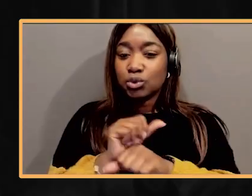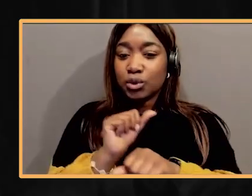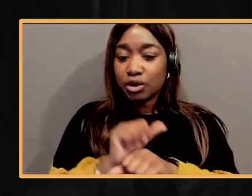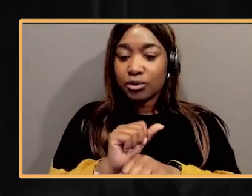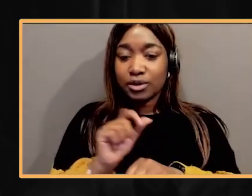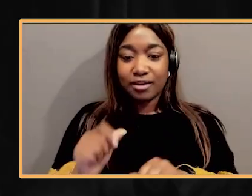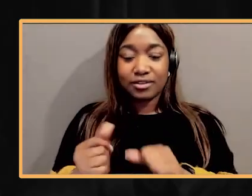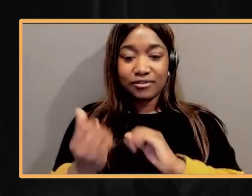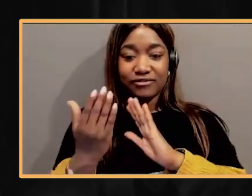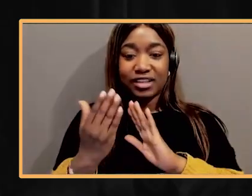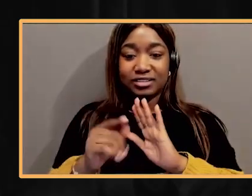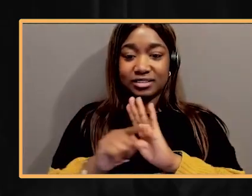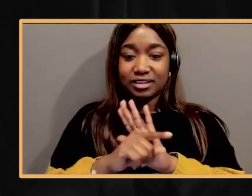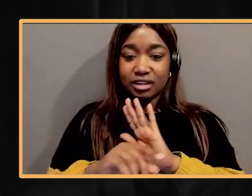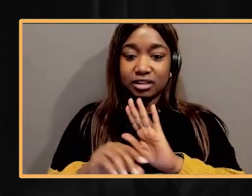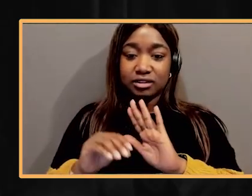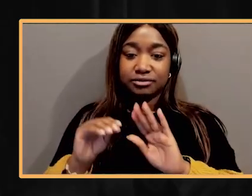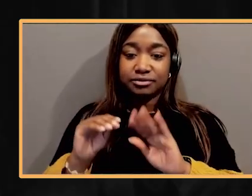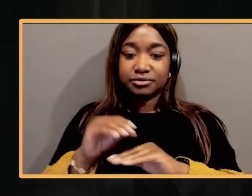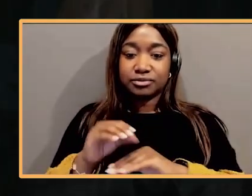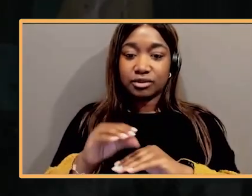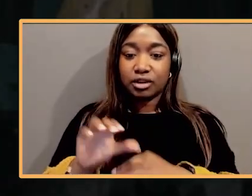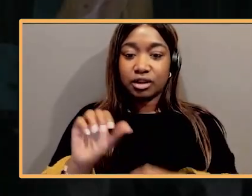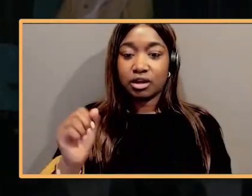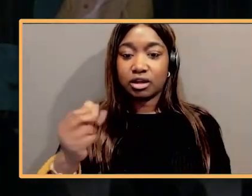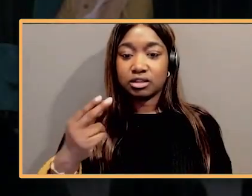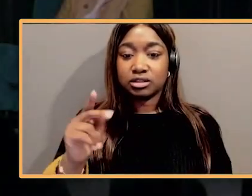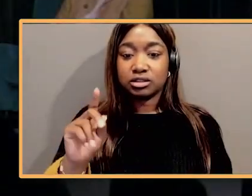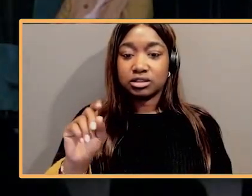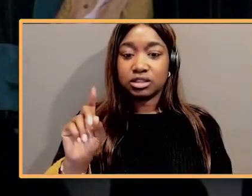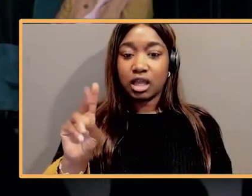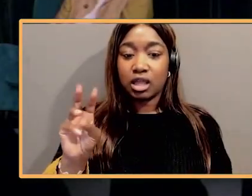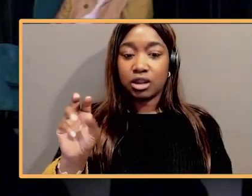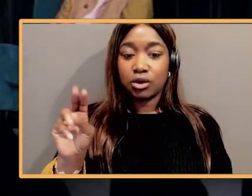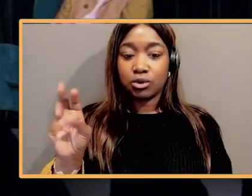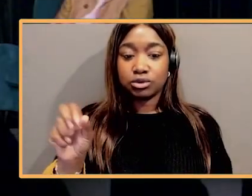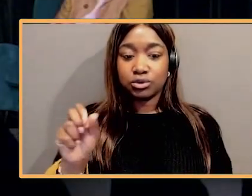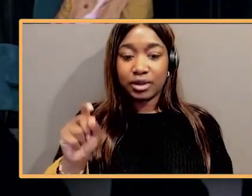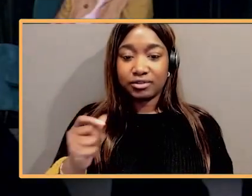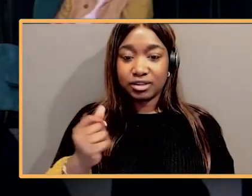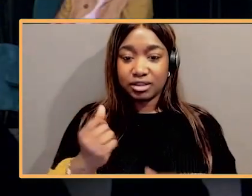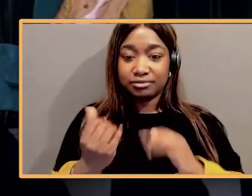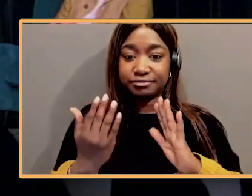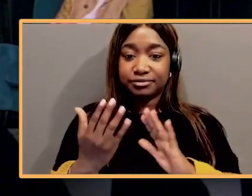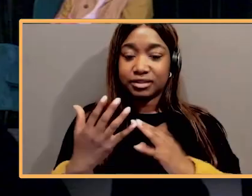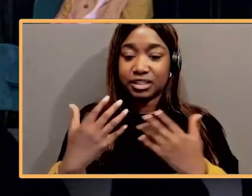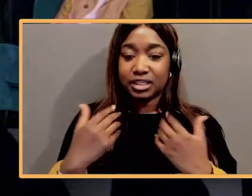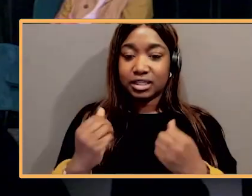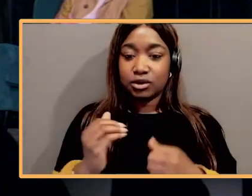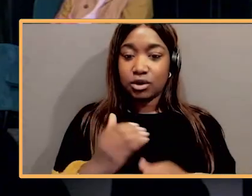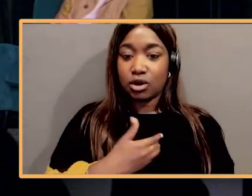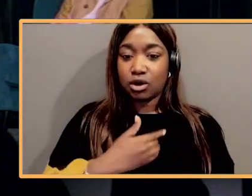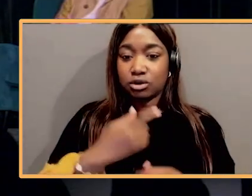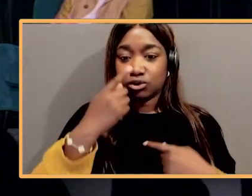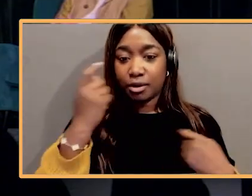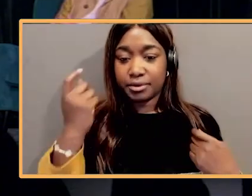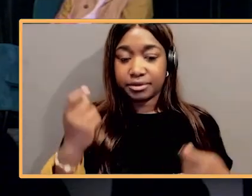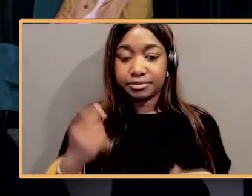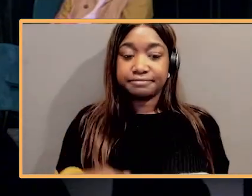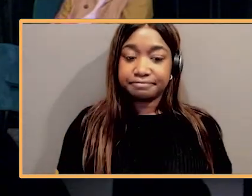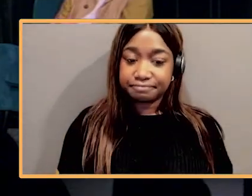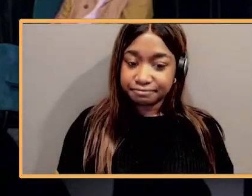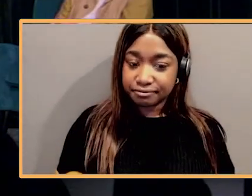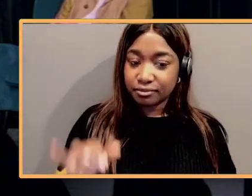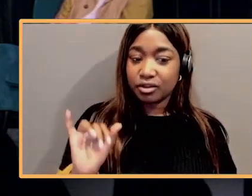traumas. You know, Joel, what worries me so much is how much, and I know it's different, and I know being in, like,